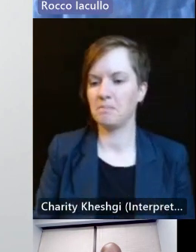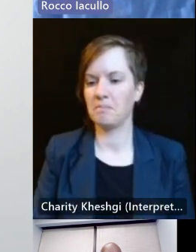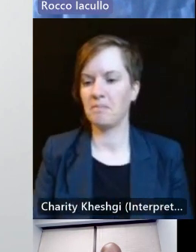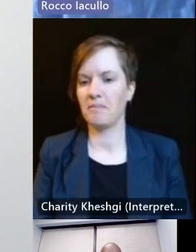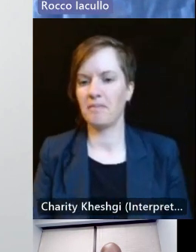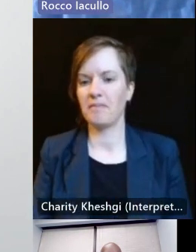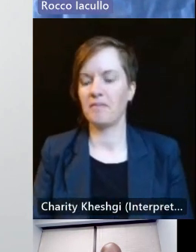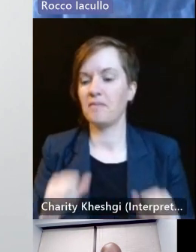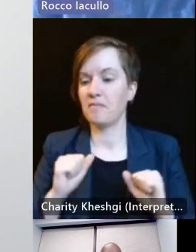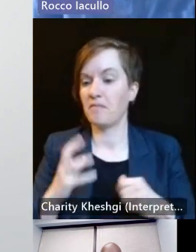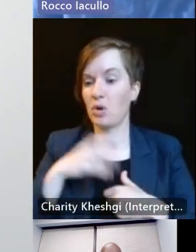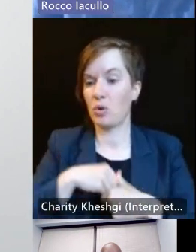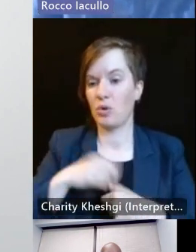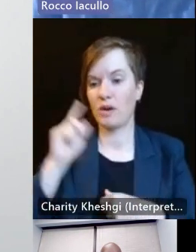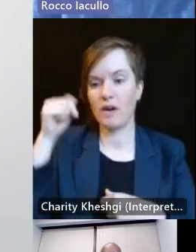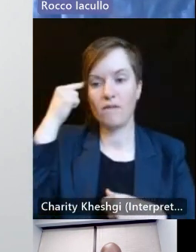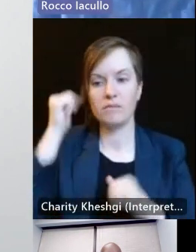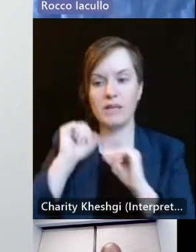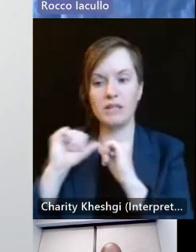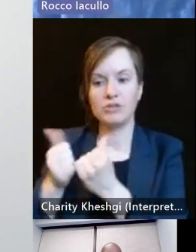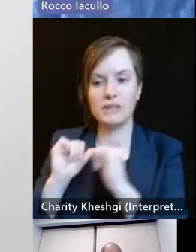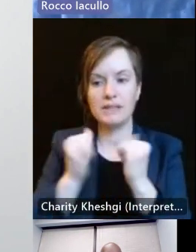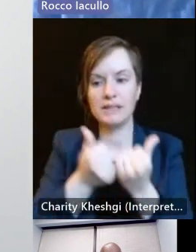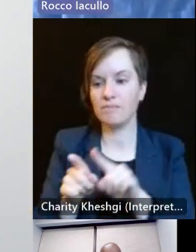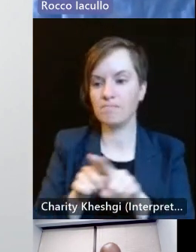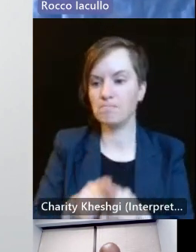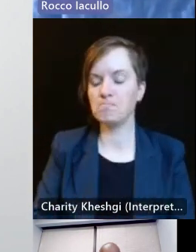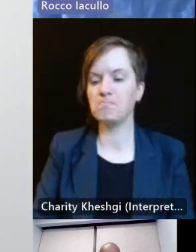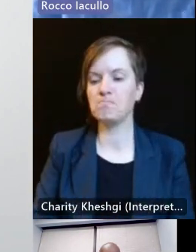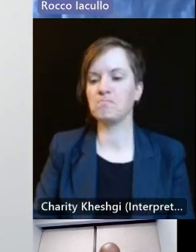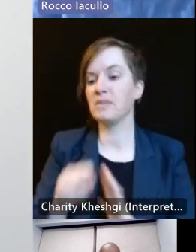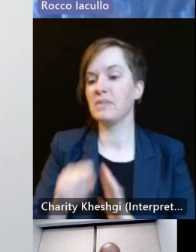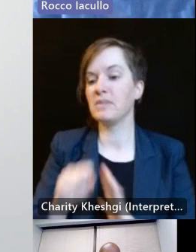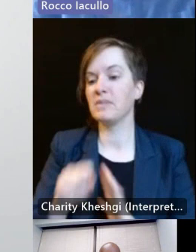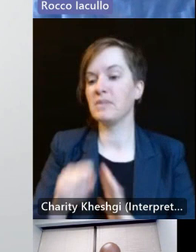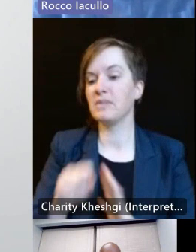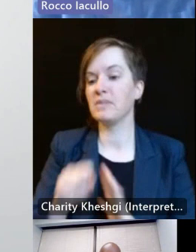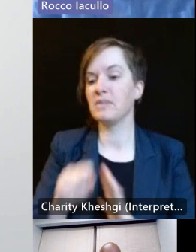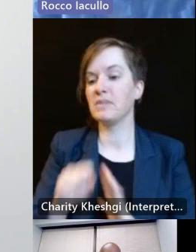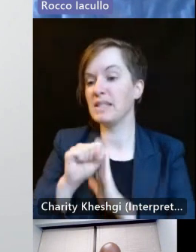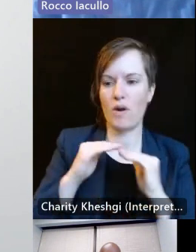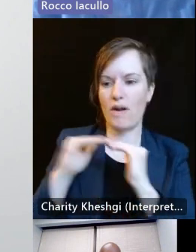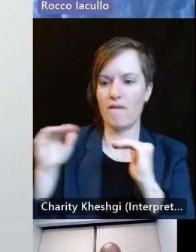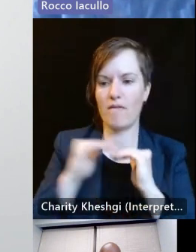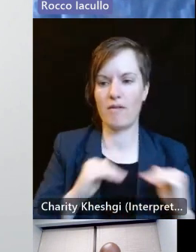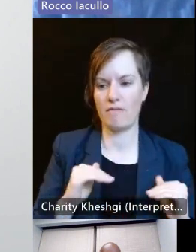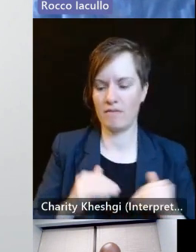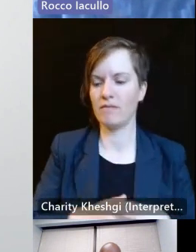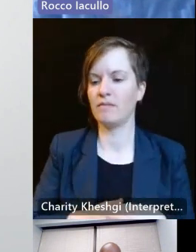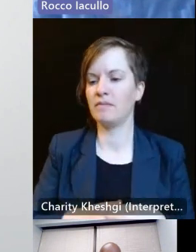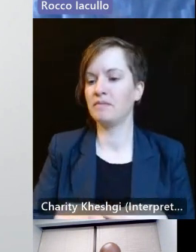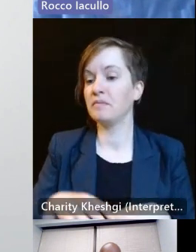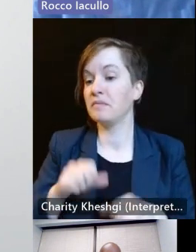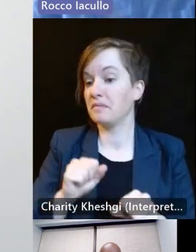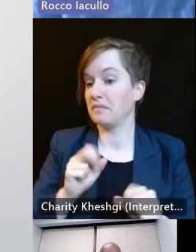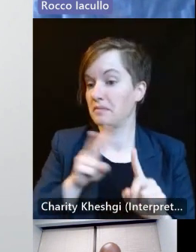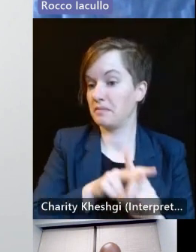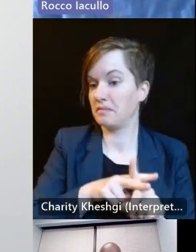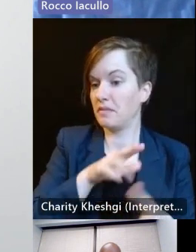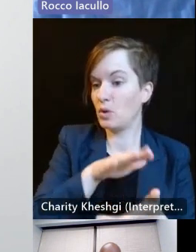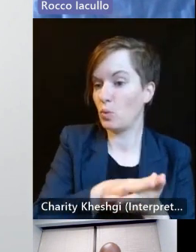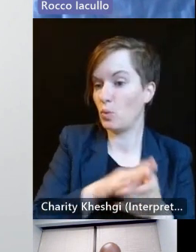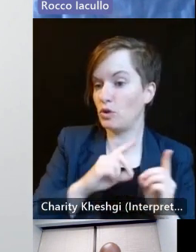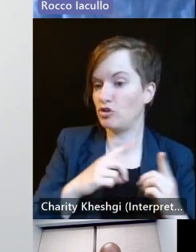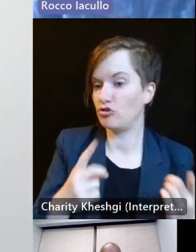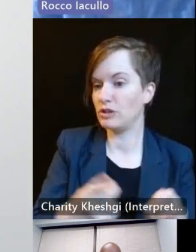governmental agencies as well. On the state and local level, it can apply to school districts, but again, it can even apply